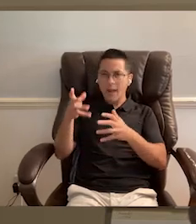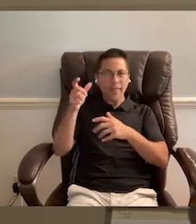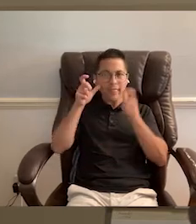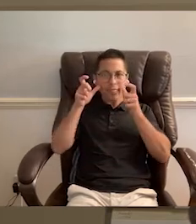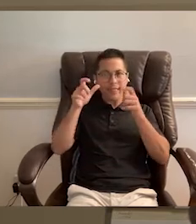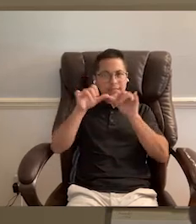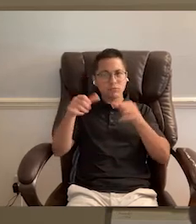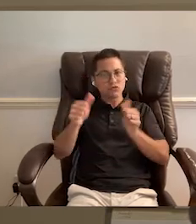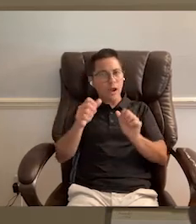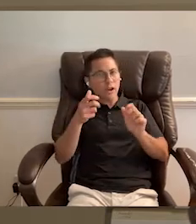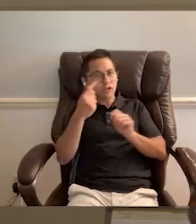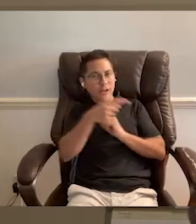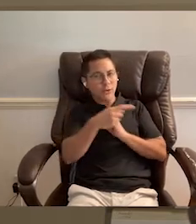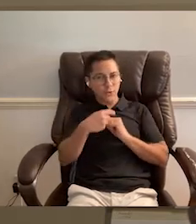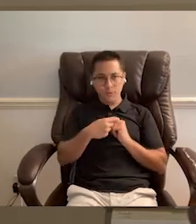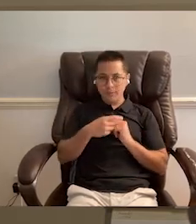Address.